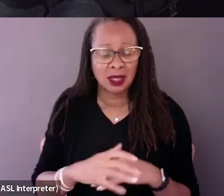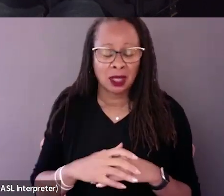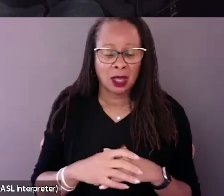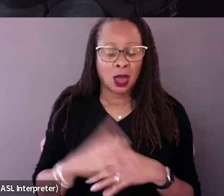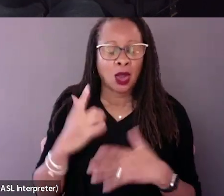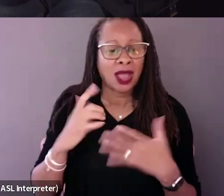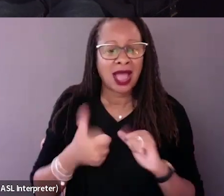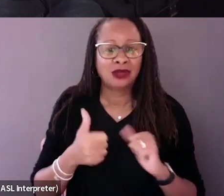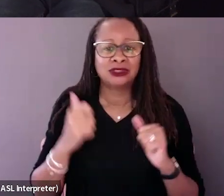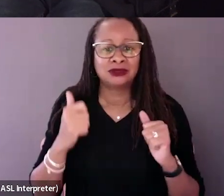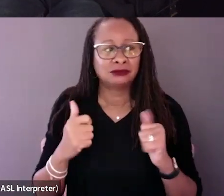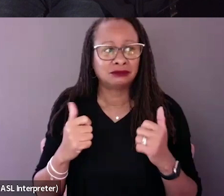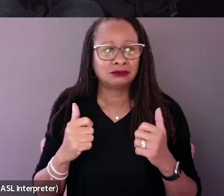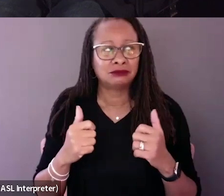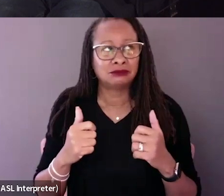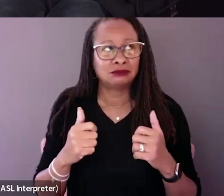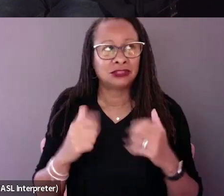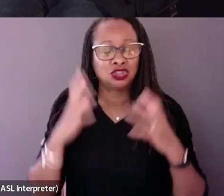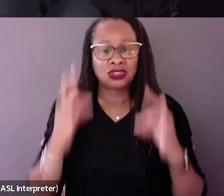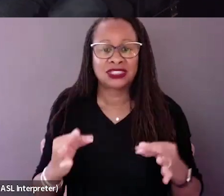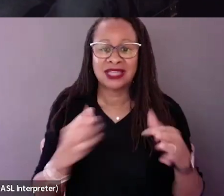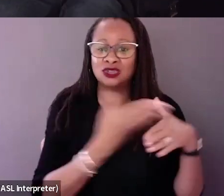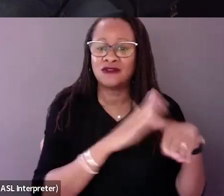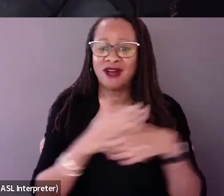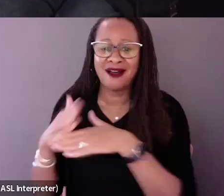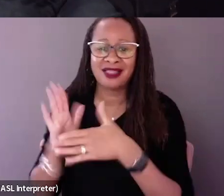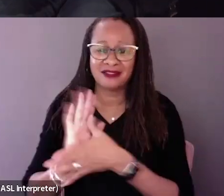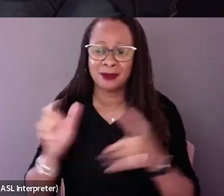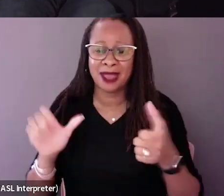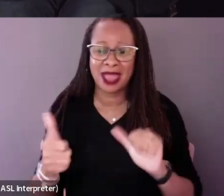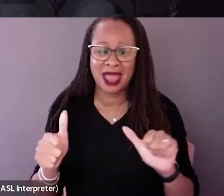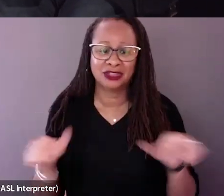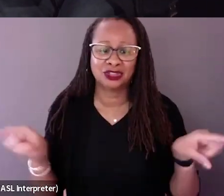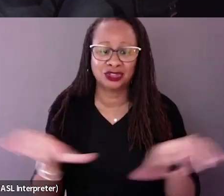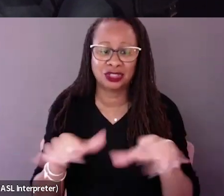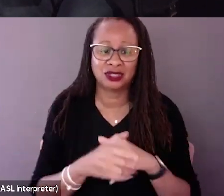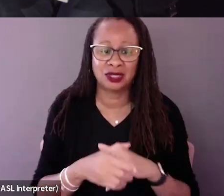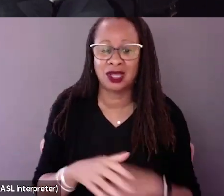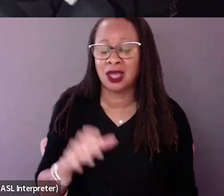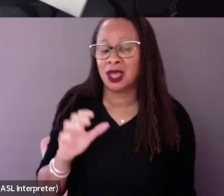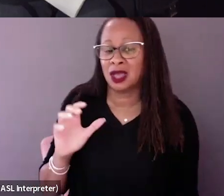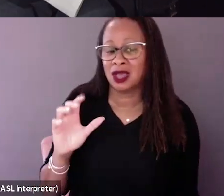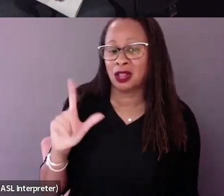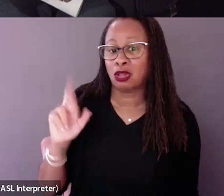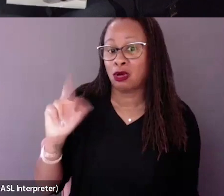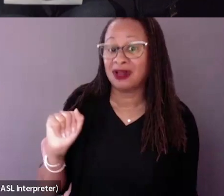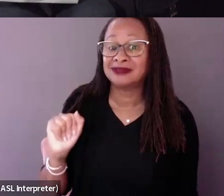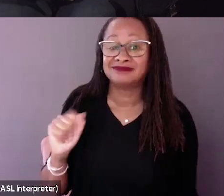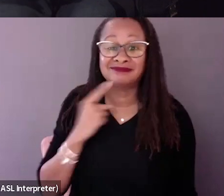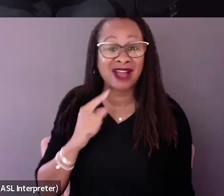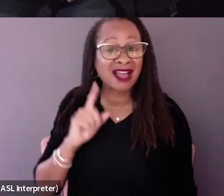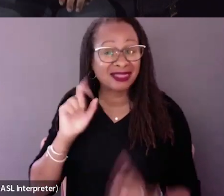to divide it the way you did to prepare the film? That's a great question, because I think finding structure for this was